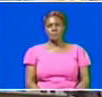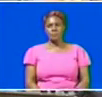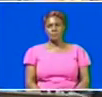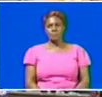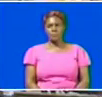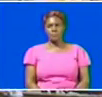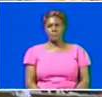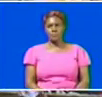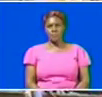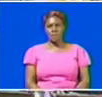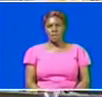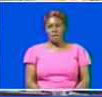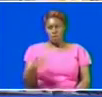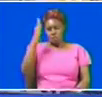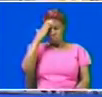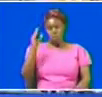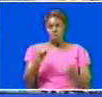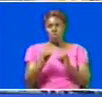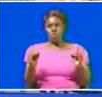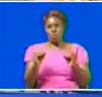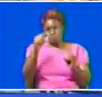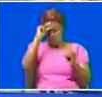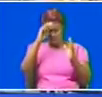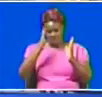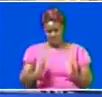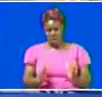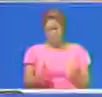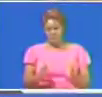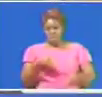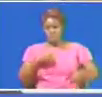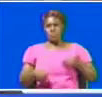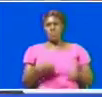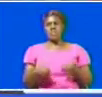No longer unfamiliar premises to Busia Governor Sospeter Ojamong.